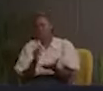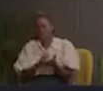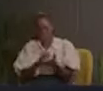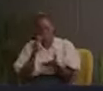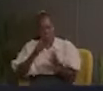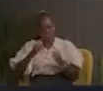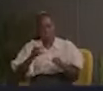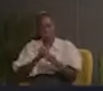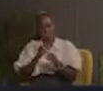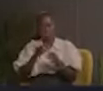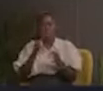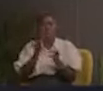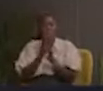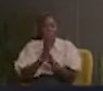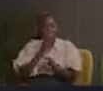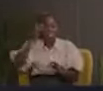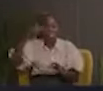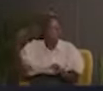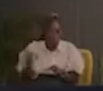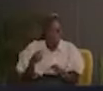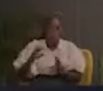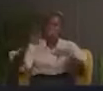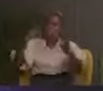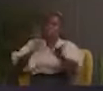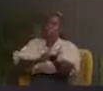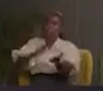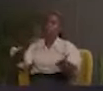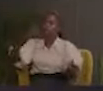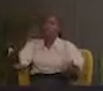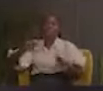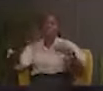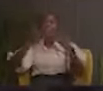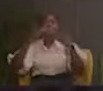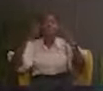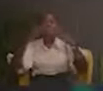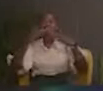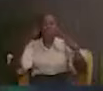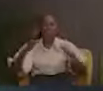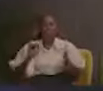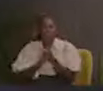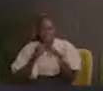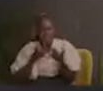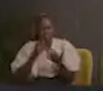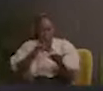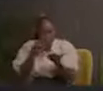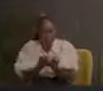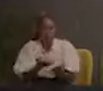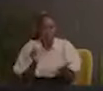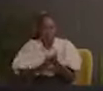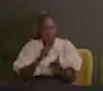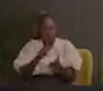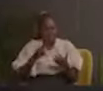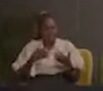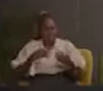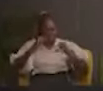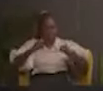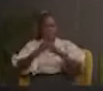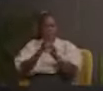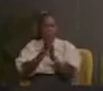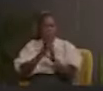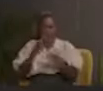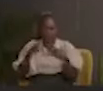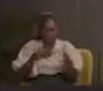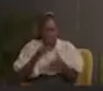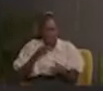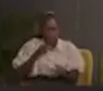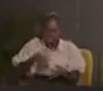glory, giving thanks. How do you prove that you are strong in faith? Giving thanks, even when you have not seen it. Lord, I thank you. I